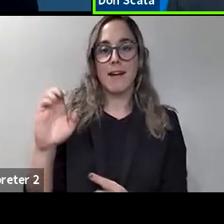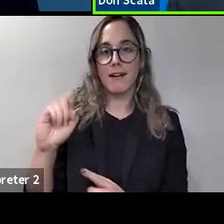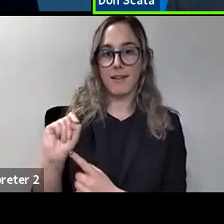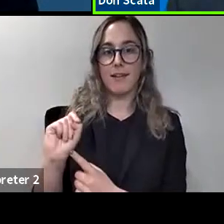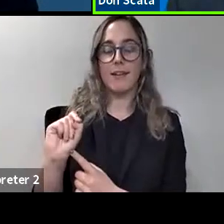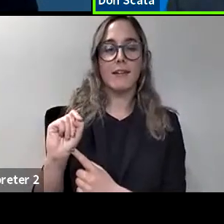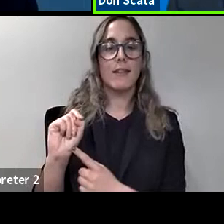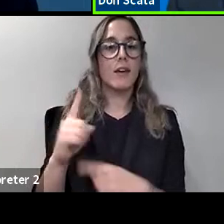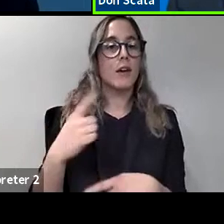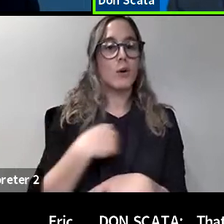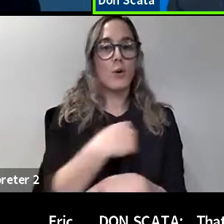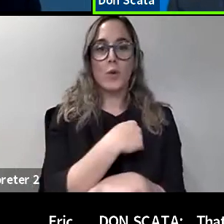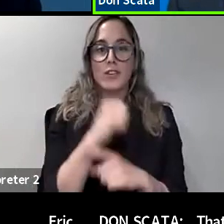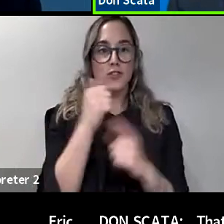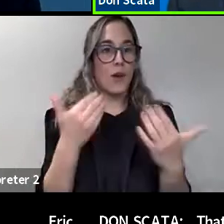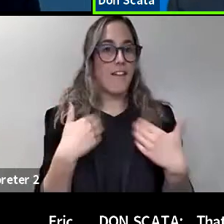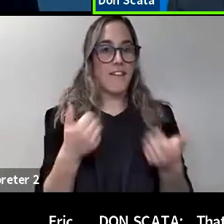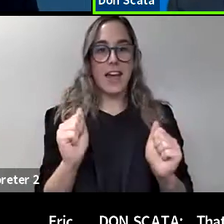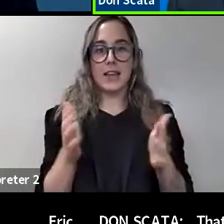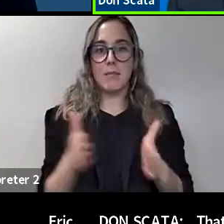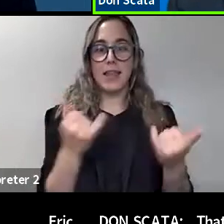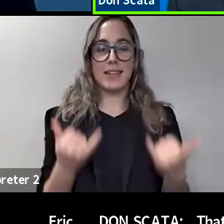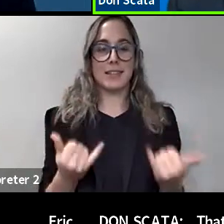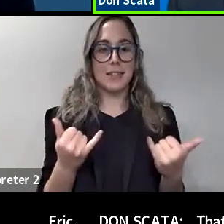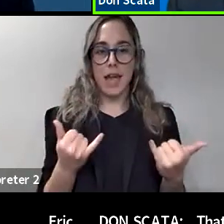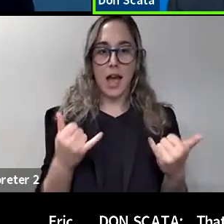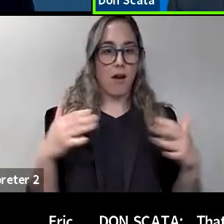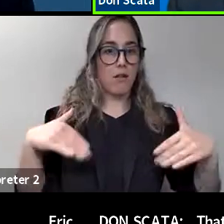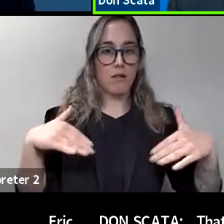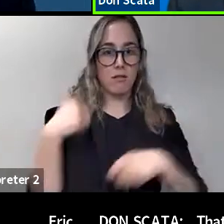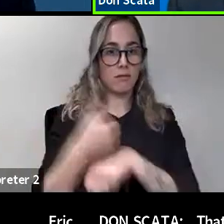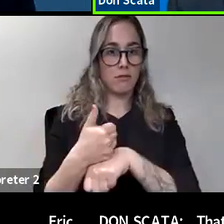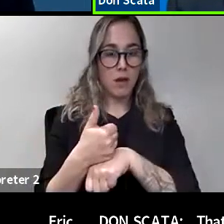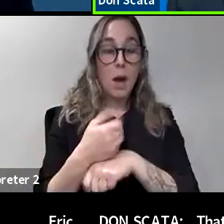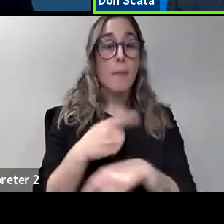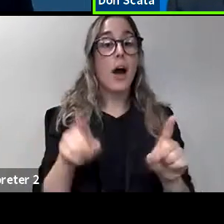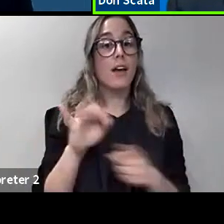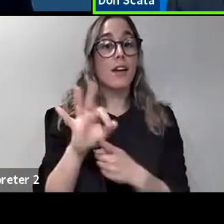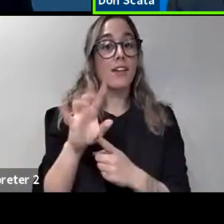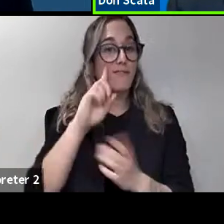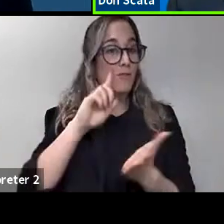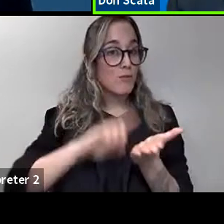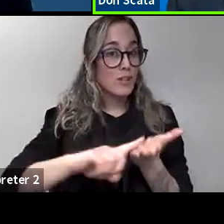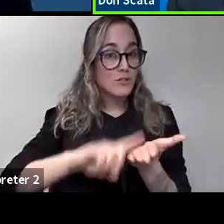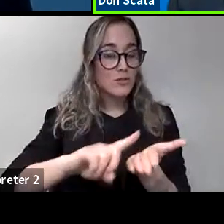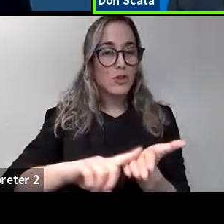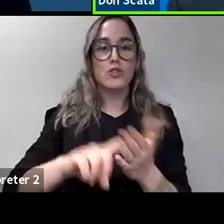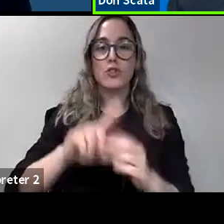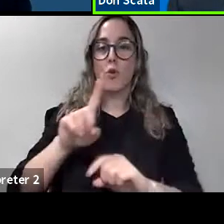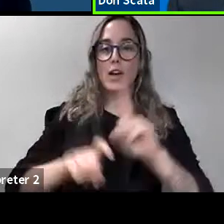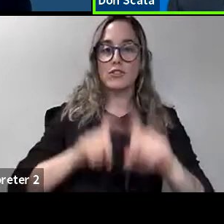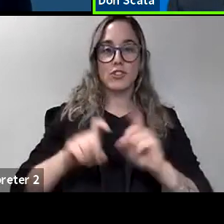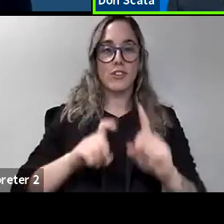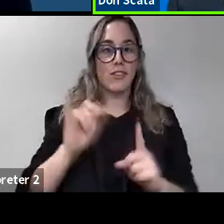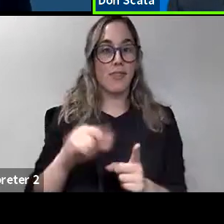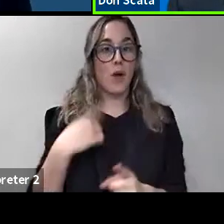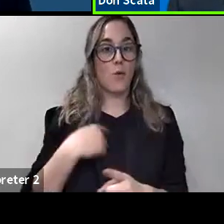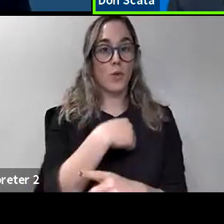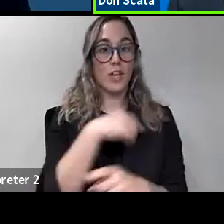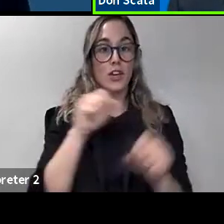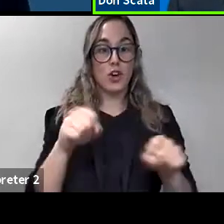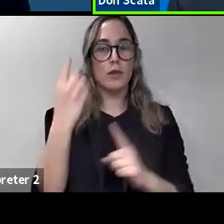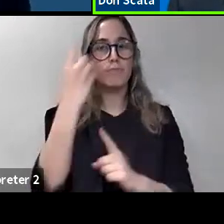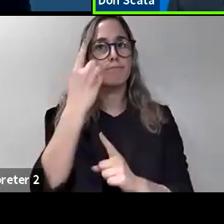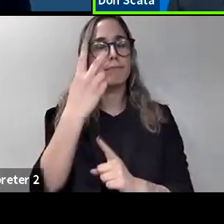don't have any immediate plans right now, but if there's a research question that we could see